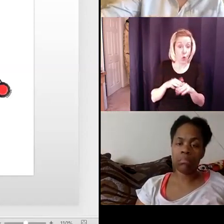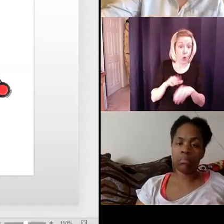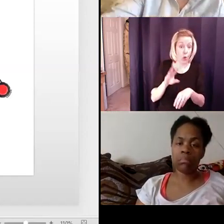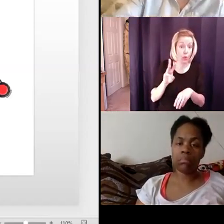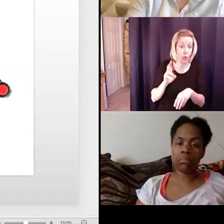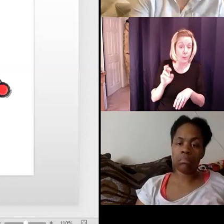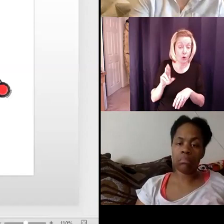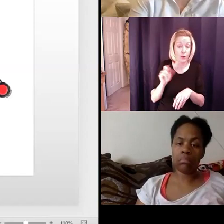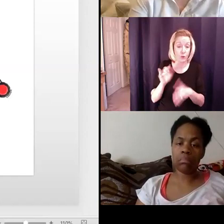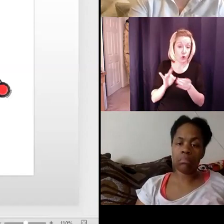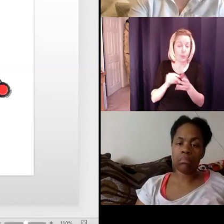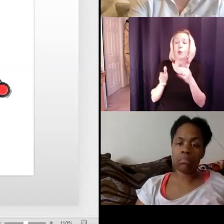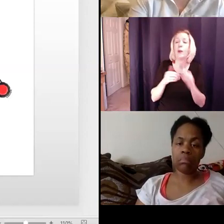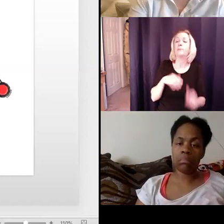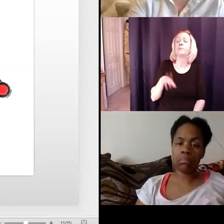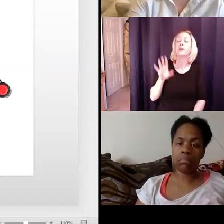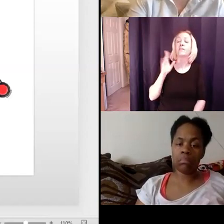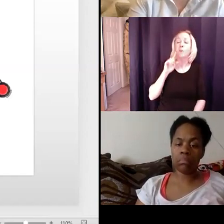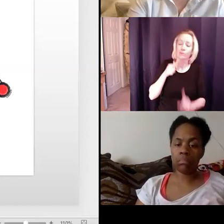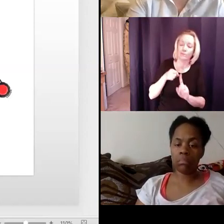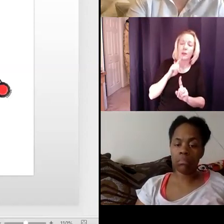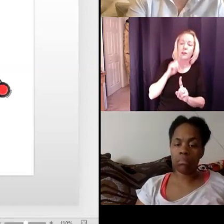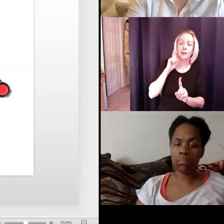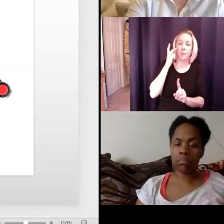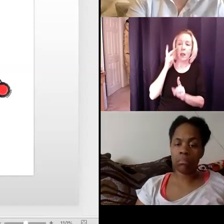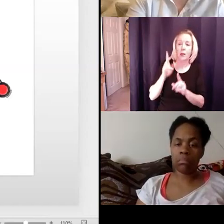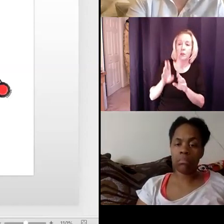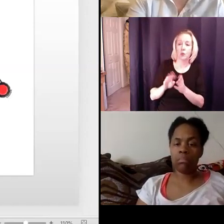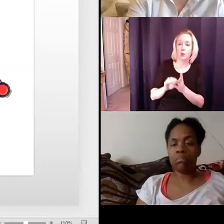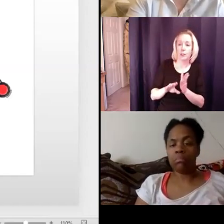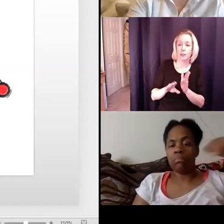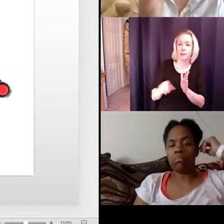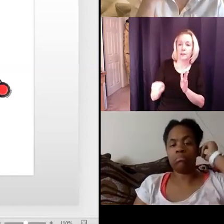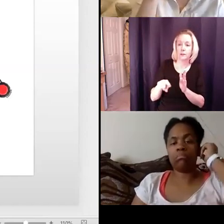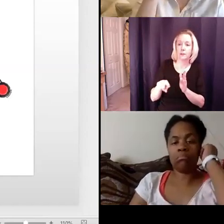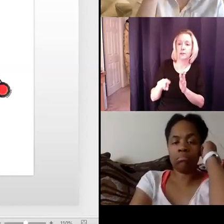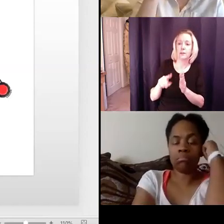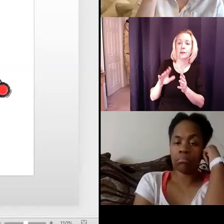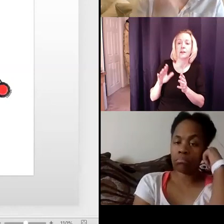created specifically just for deafblind children, and the different ways from families